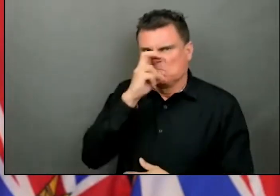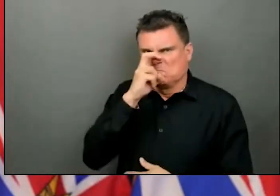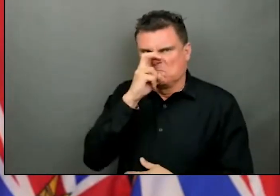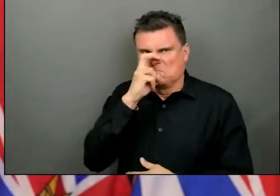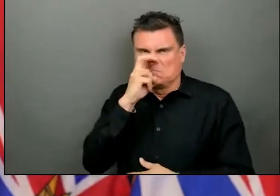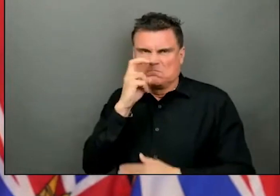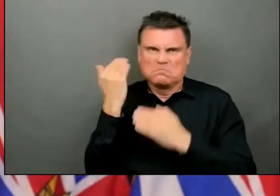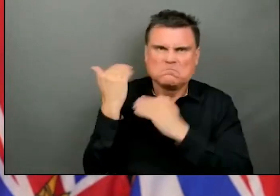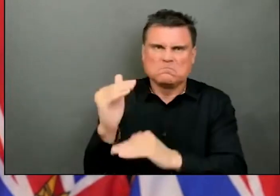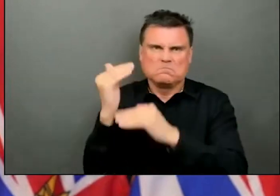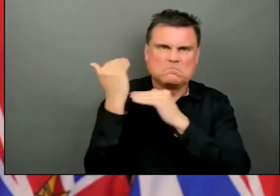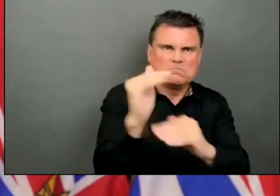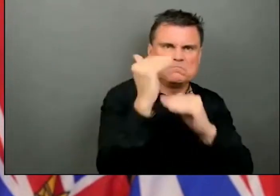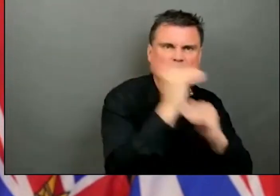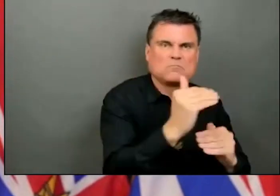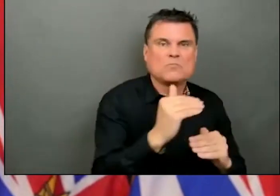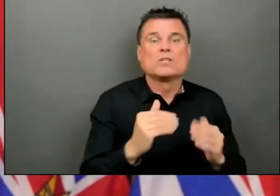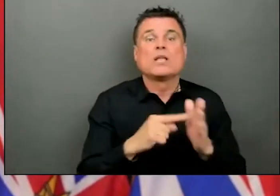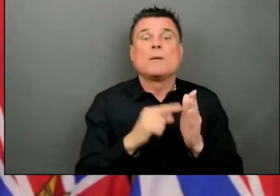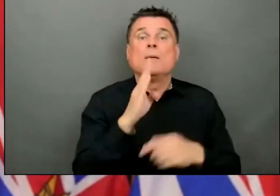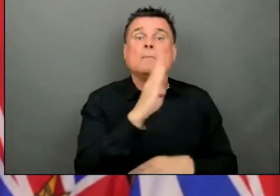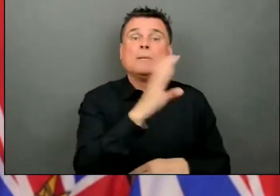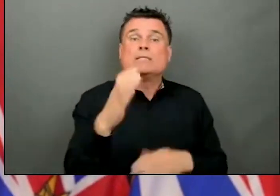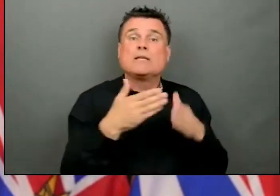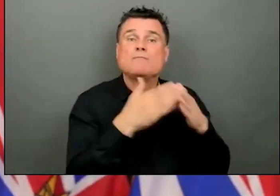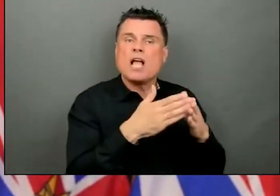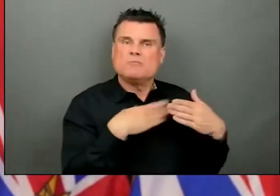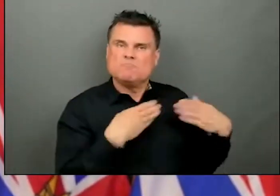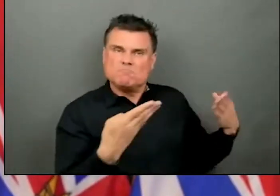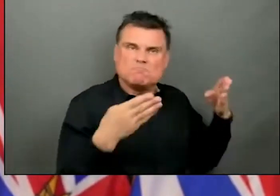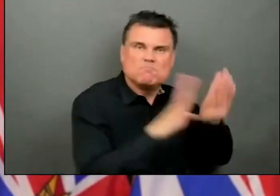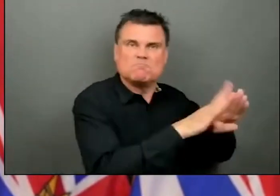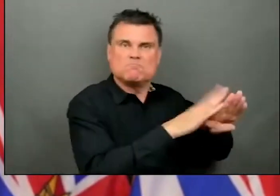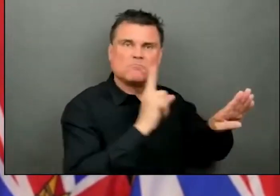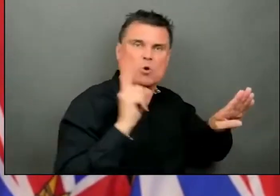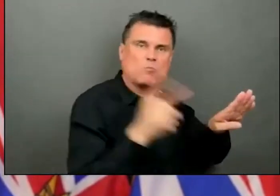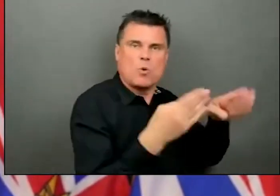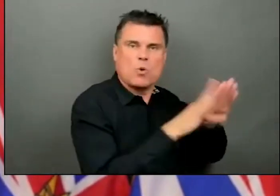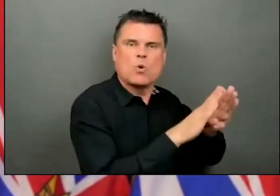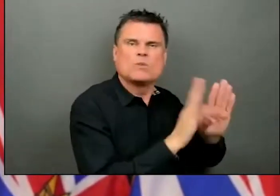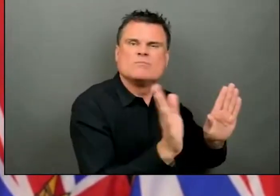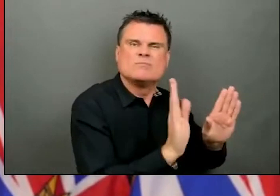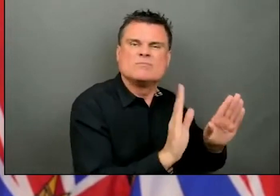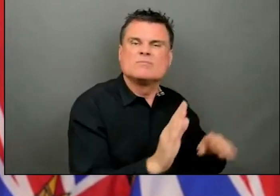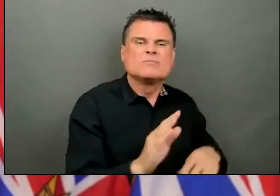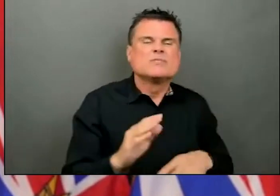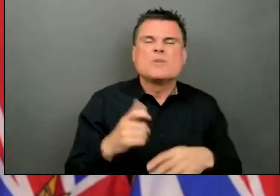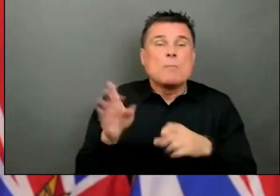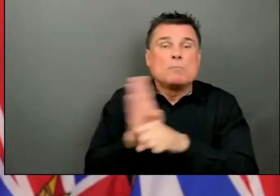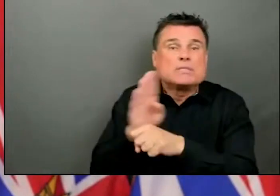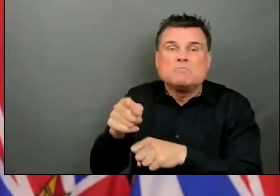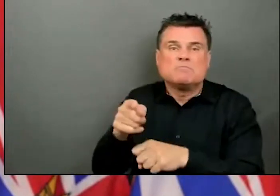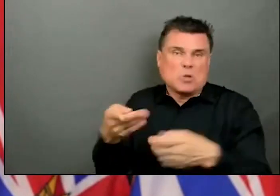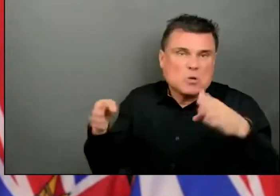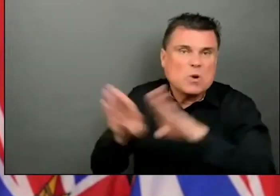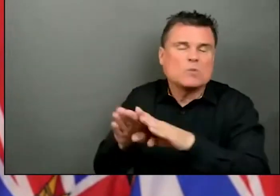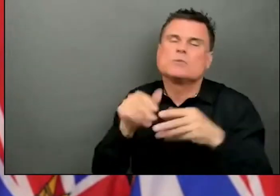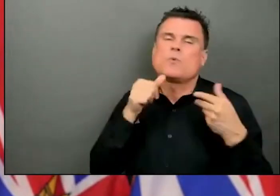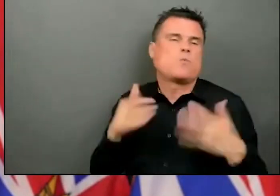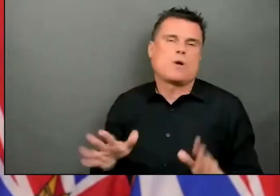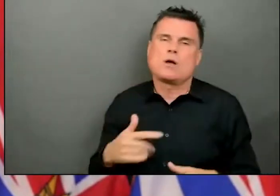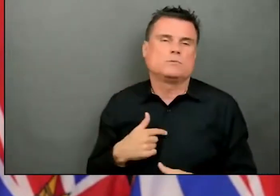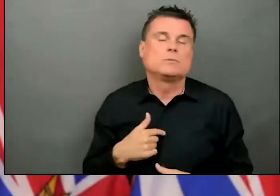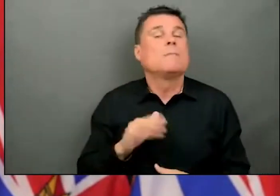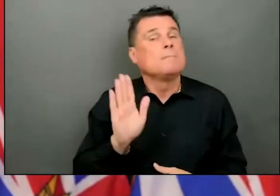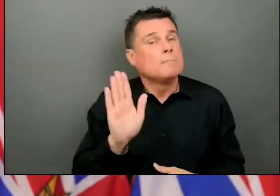done pretty well over the past year, but we have not done enough in the variant world that we now live in, with such a little